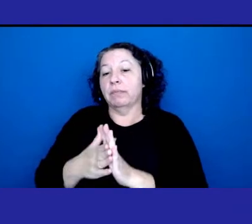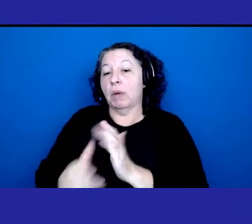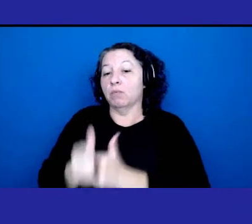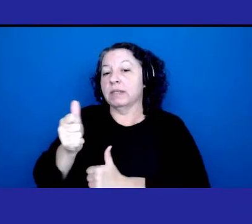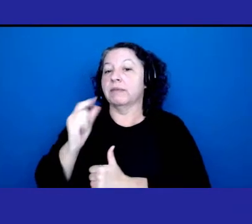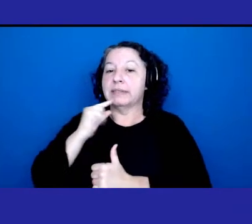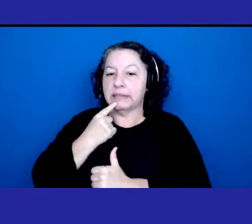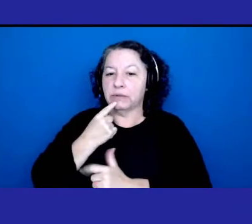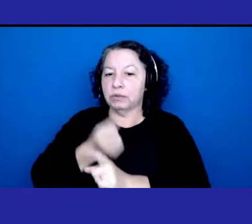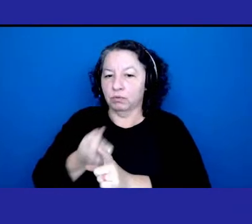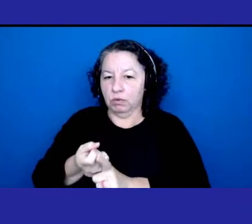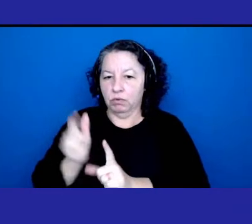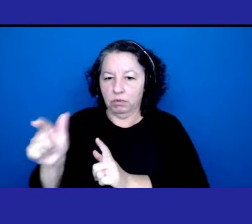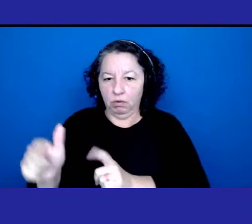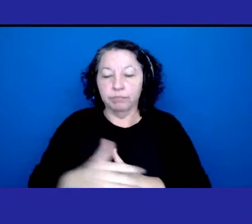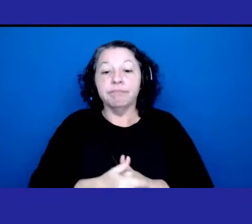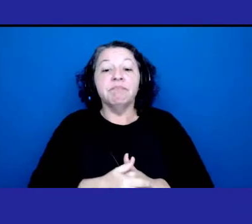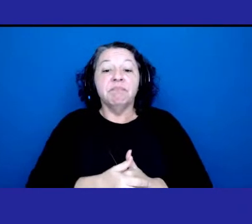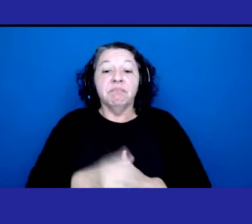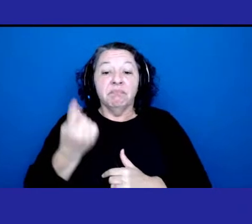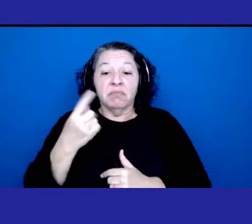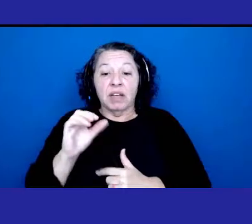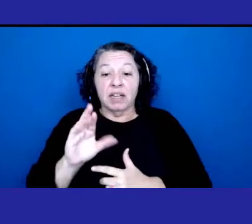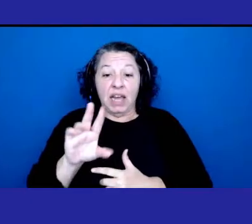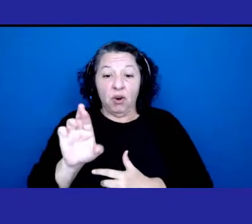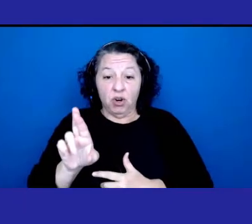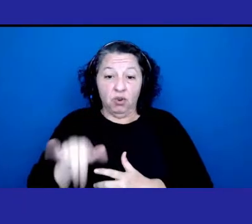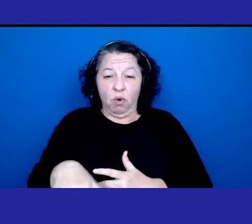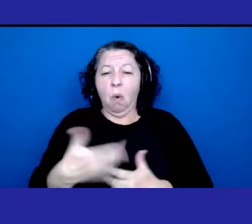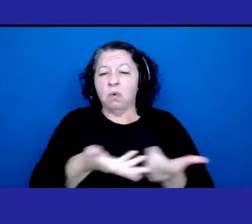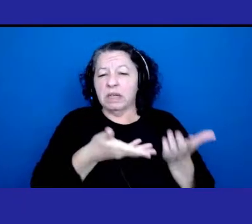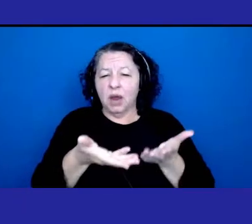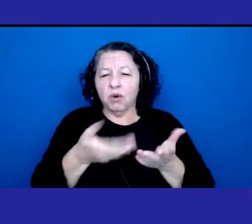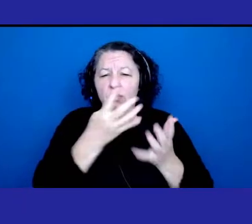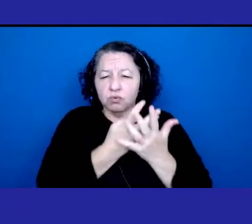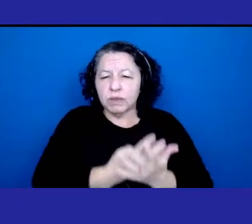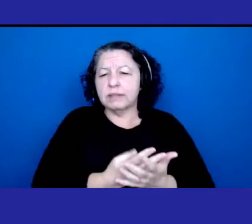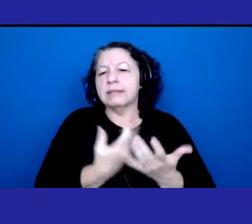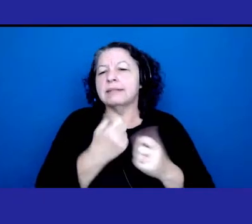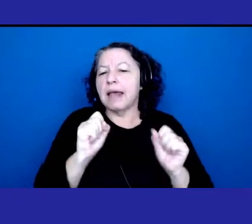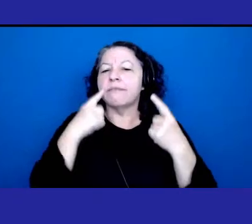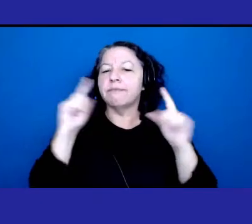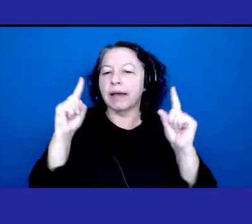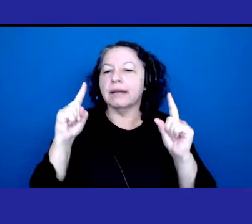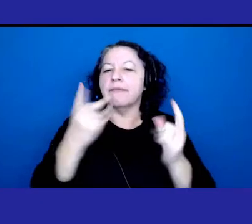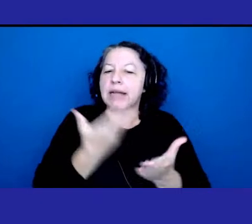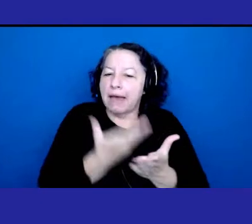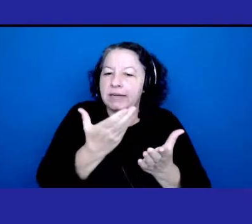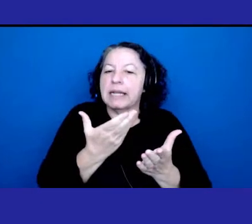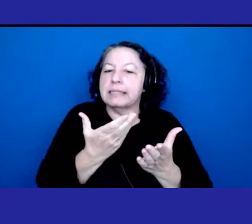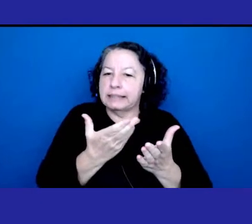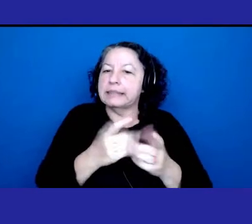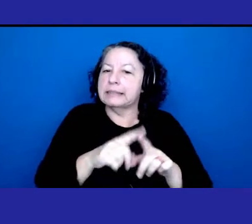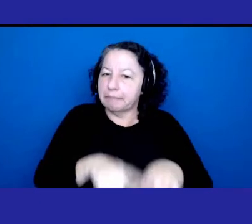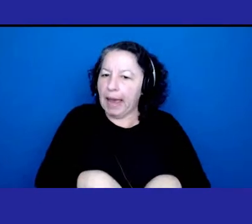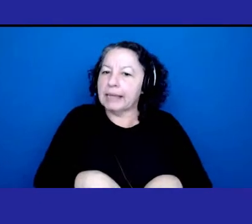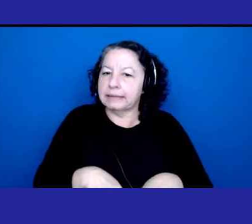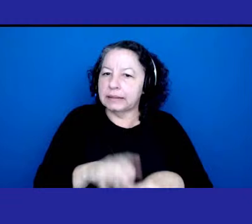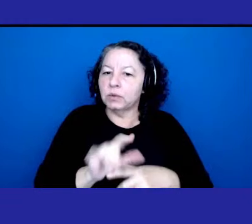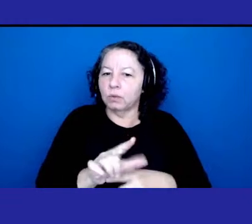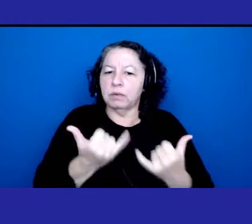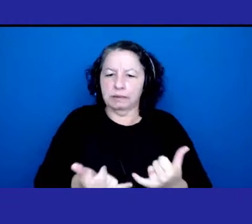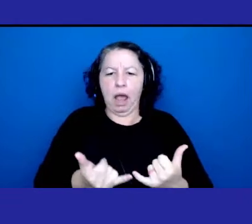Carrier screens are a safe, effective, evidence-based tool that are now considered part of routine